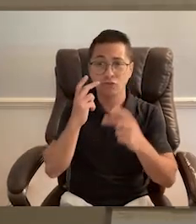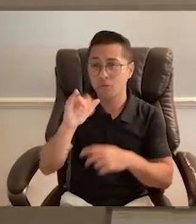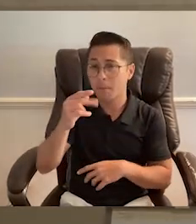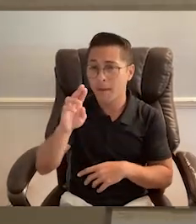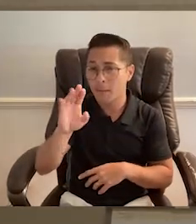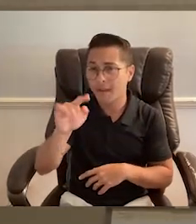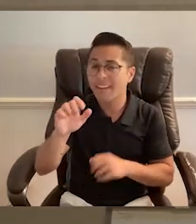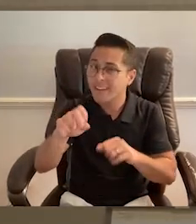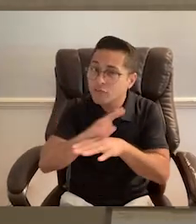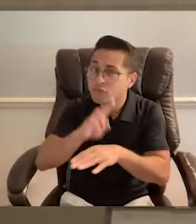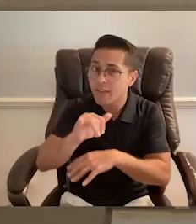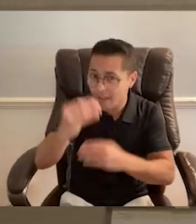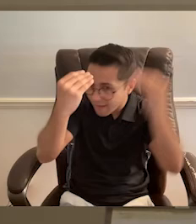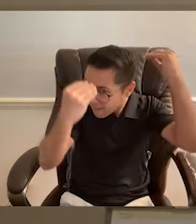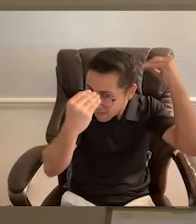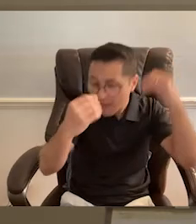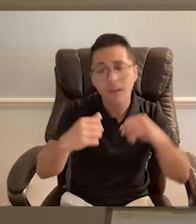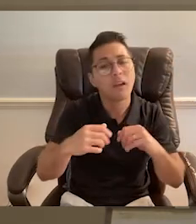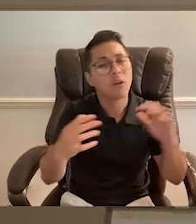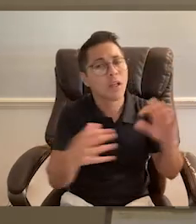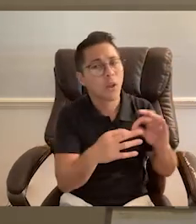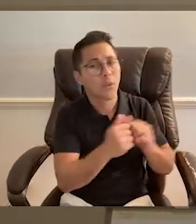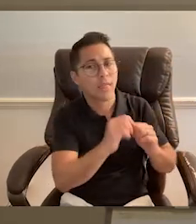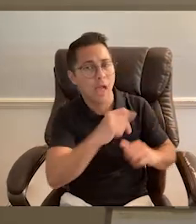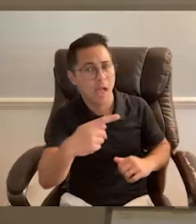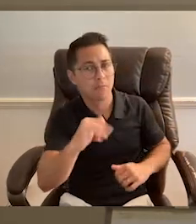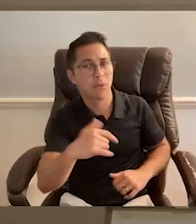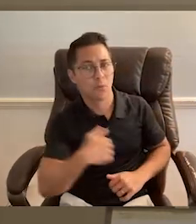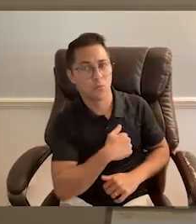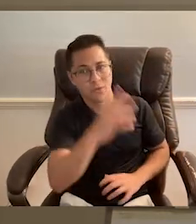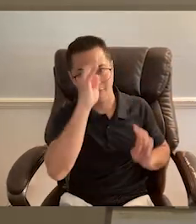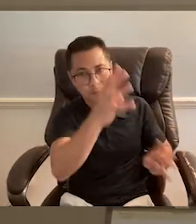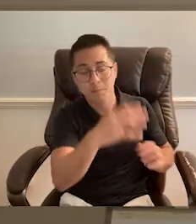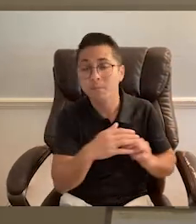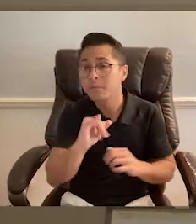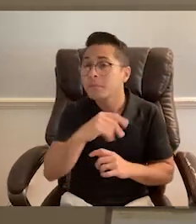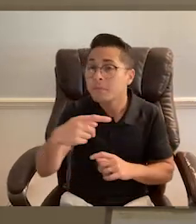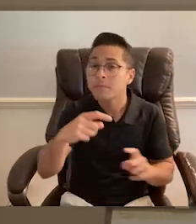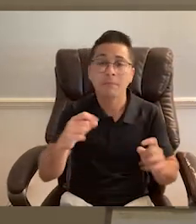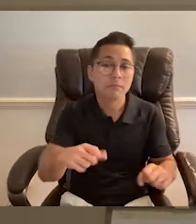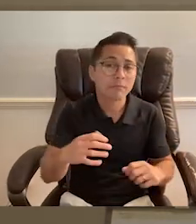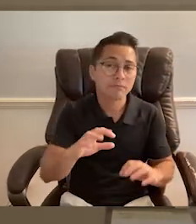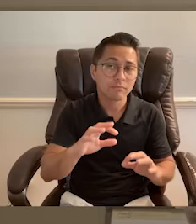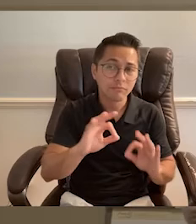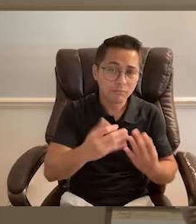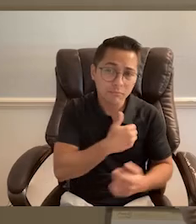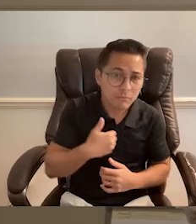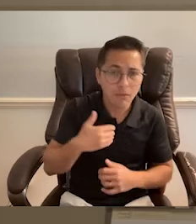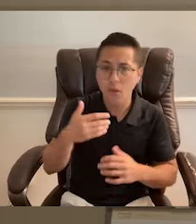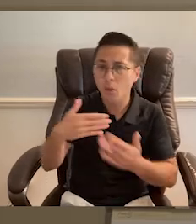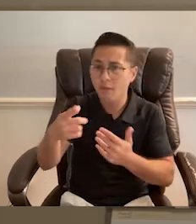told you about earlier, where a lot of times our engineers and technicians go to a person's home for making measurements for maybe home